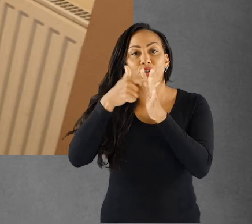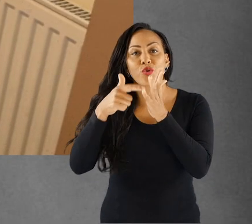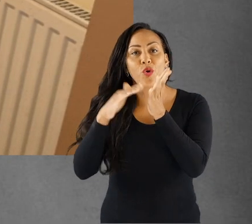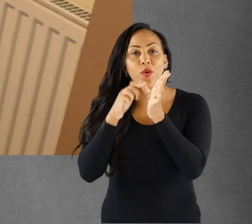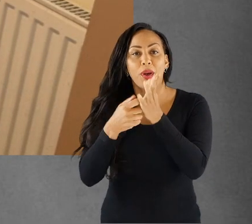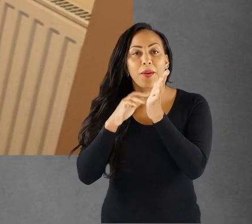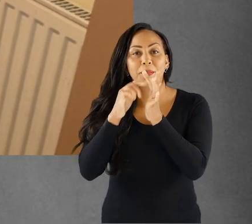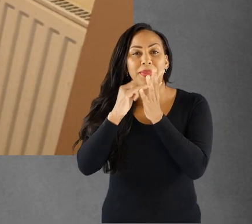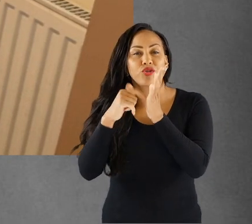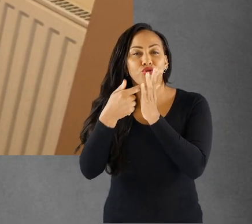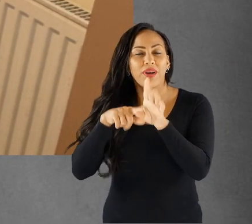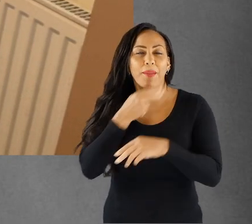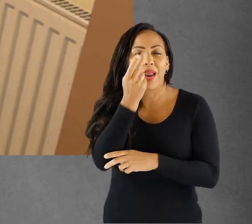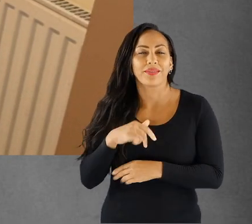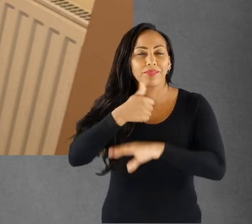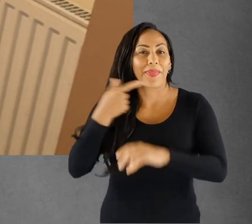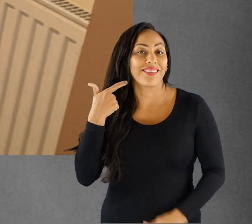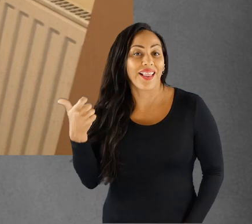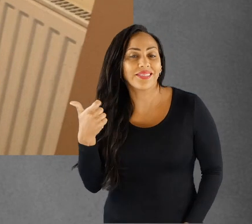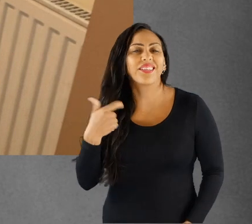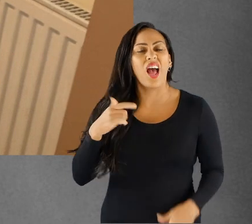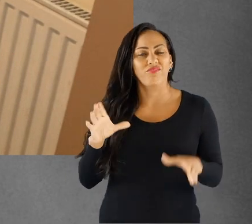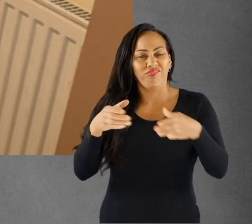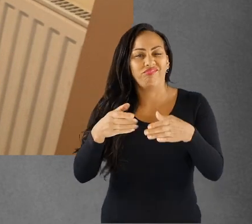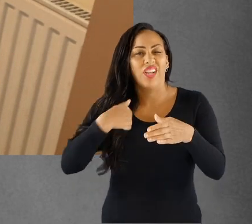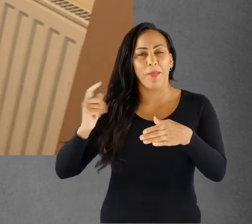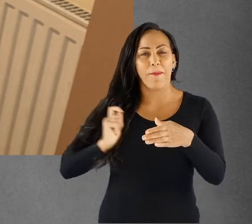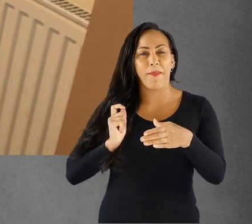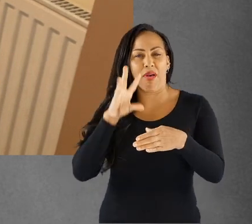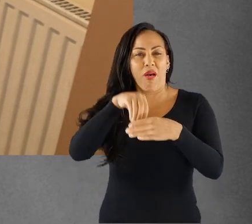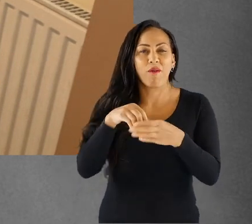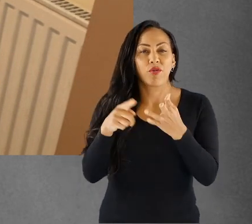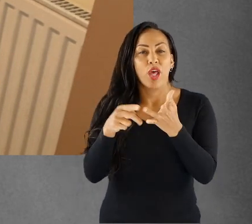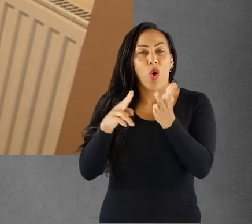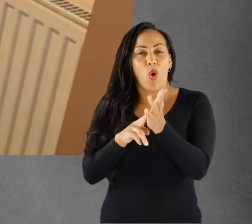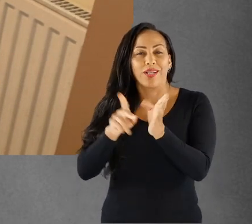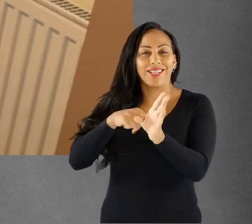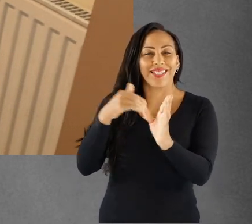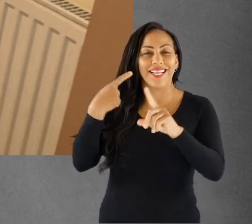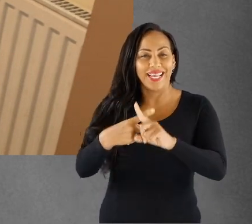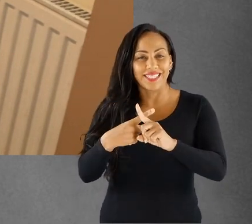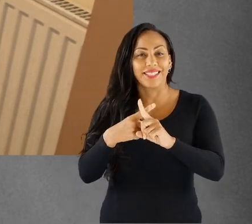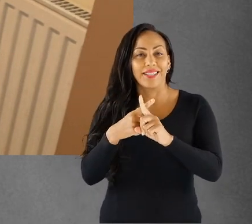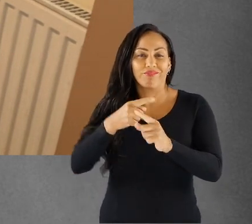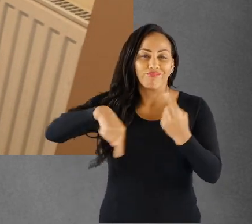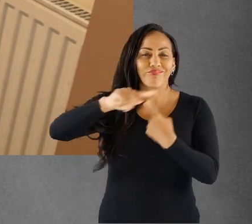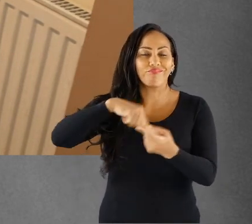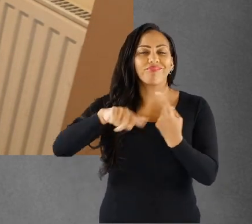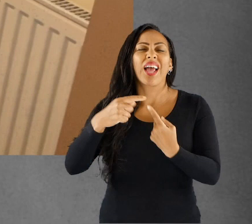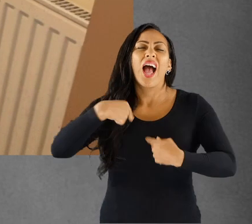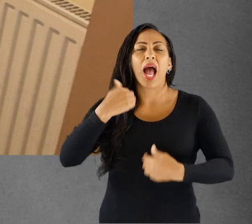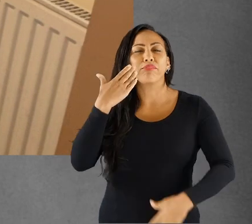I'm Ashokkumar Mistry. I'm an artist based in Leicester, and I'm also a member of the Onyx collective. I'm a brown